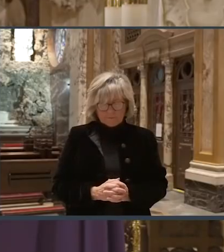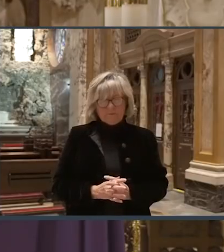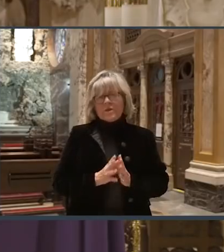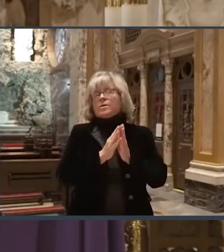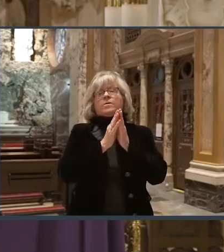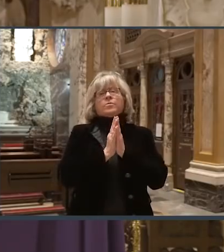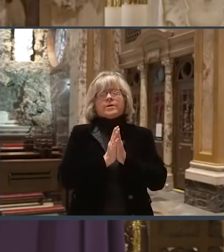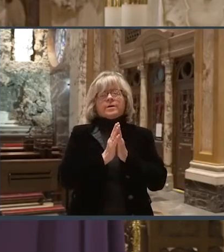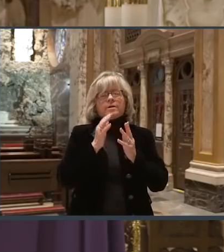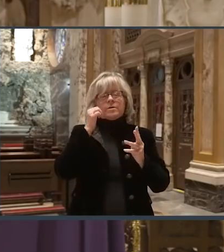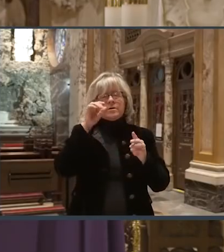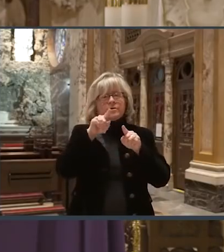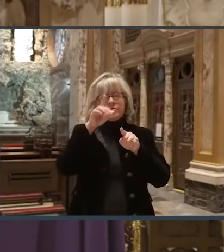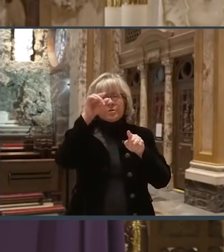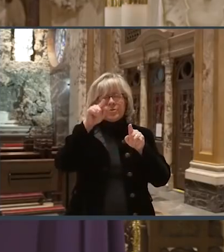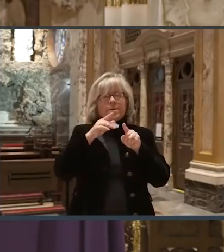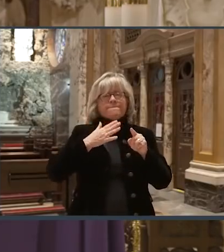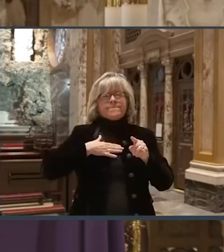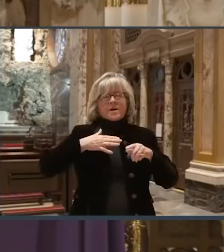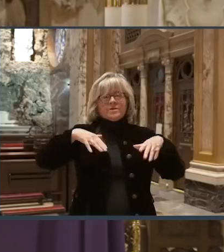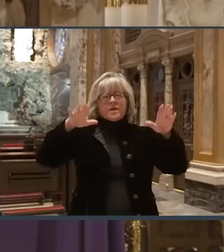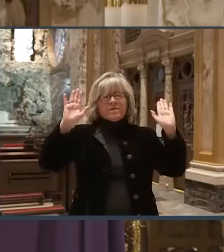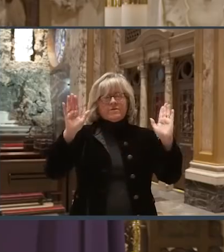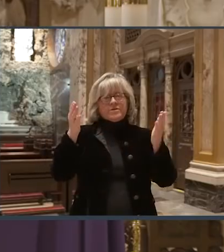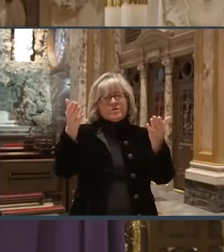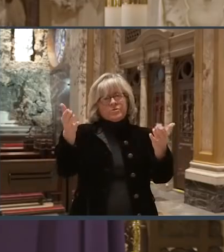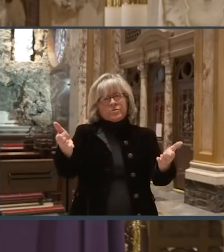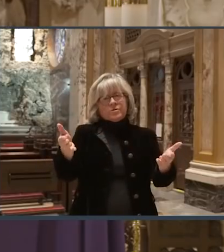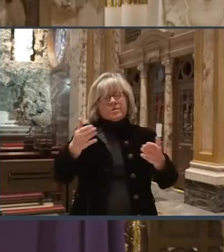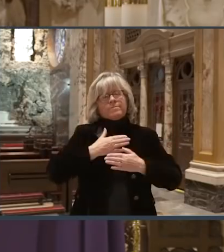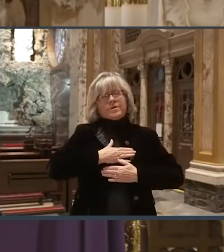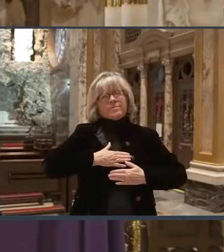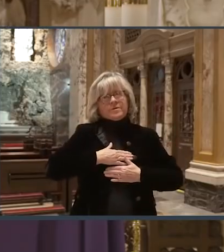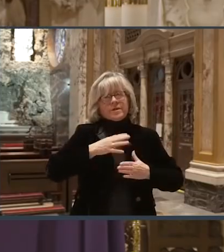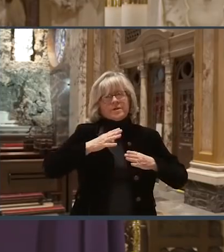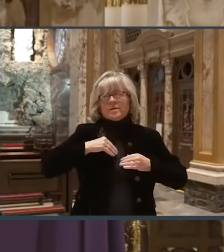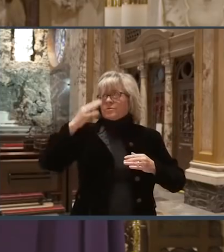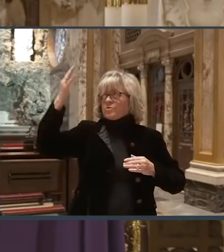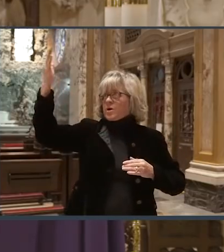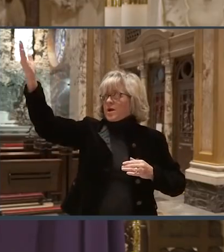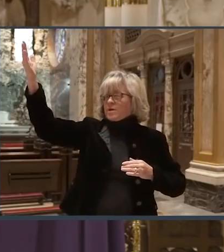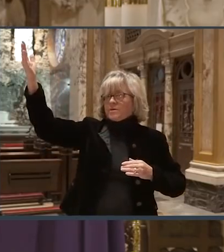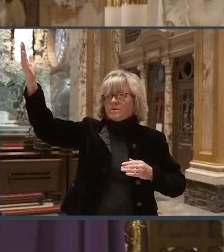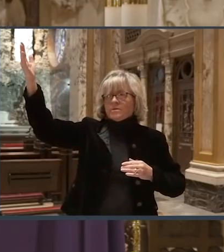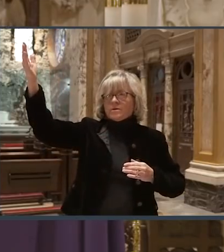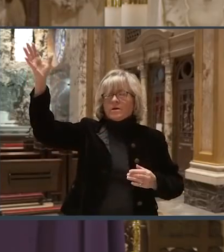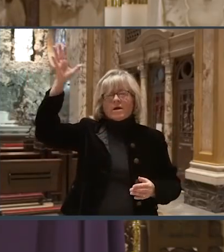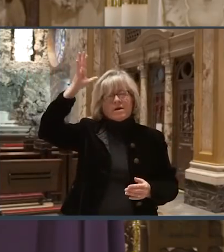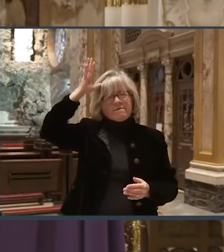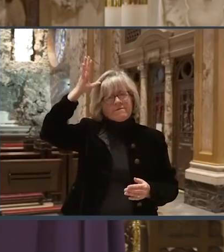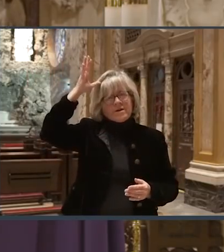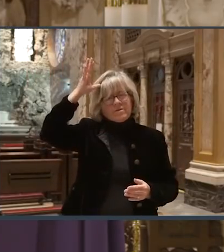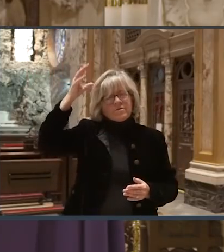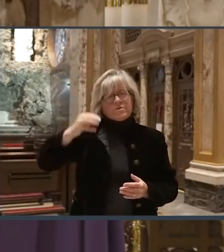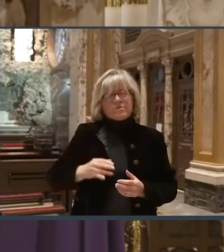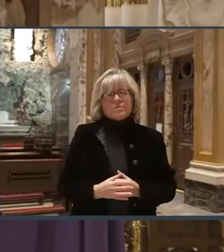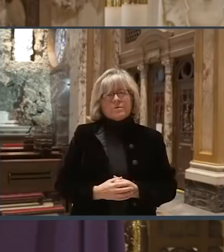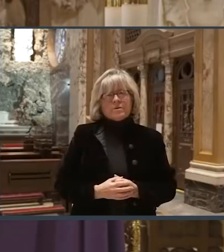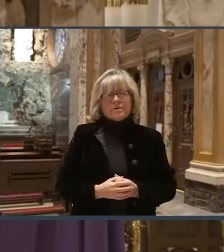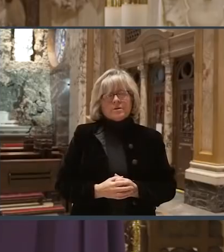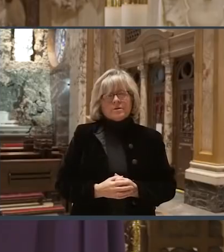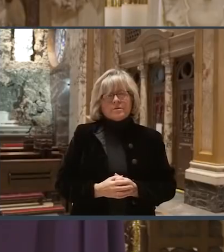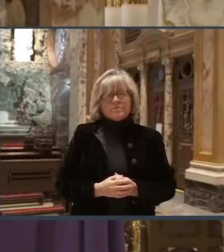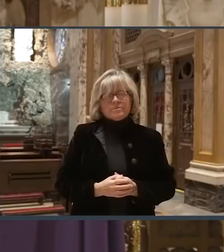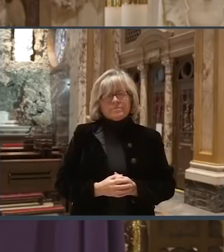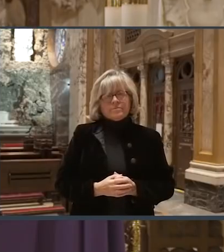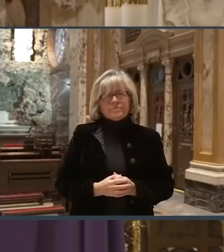Pray now, my sisters and brothers, that my sacrifice and yours may be pleasing and acceptable to God, our Almighty Father. May the